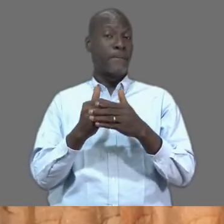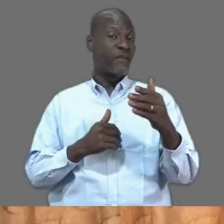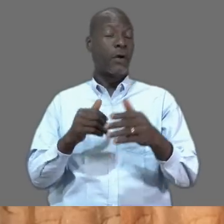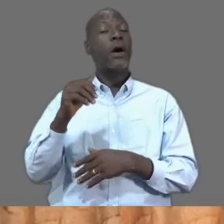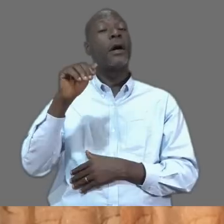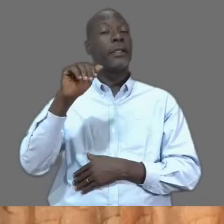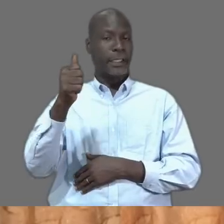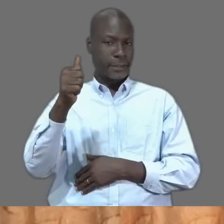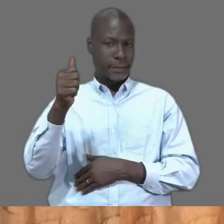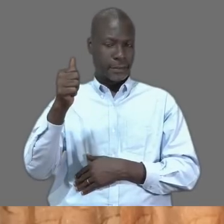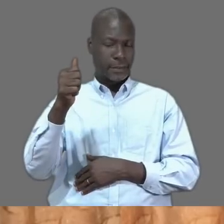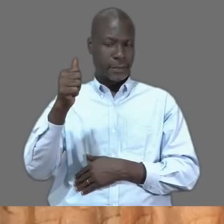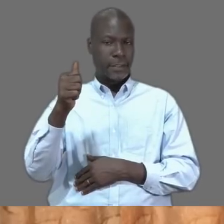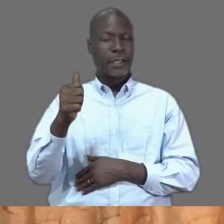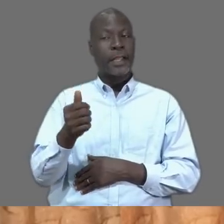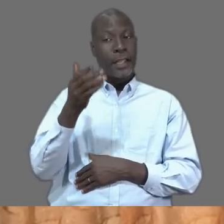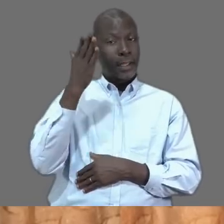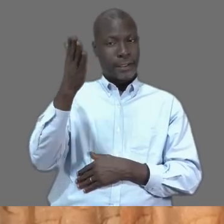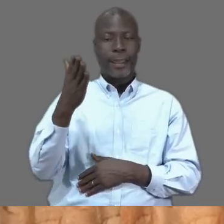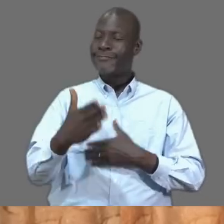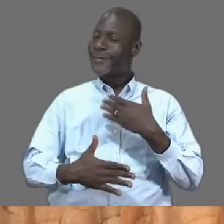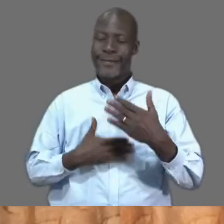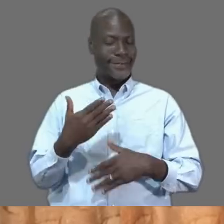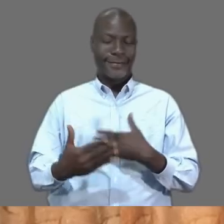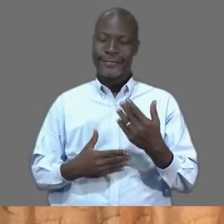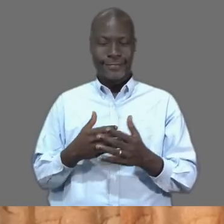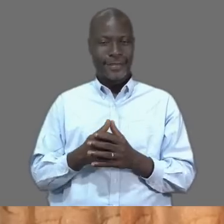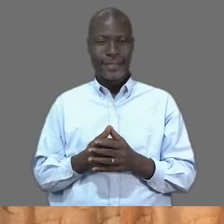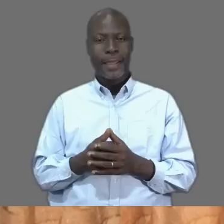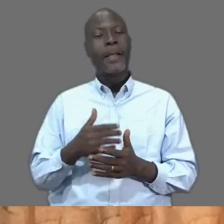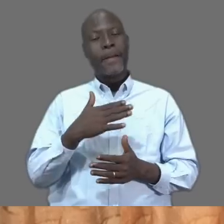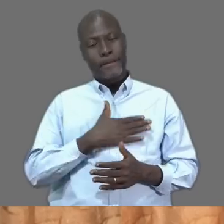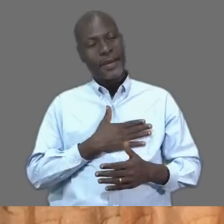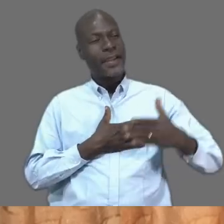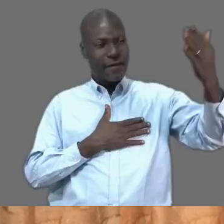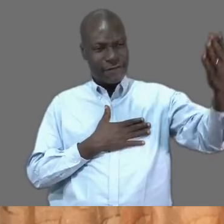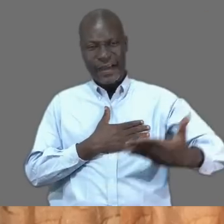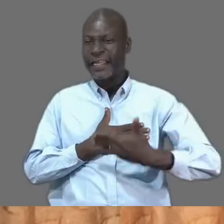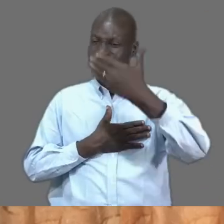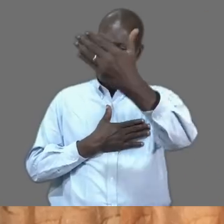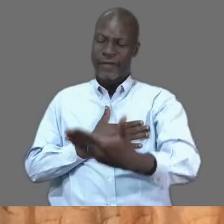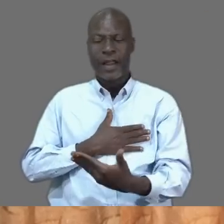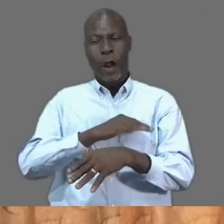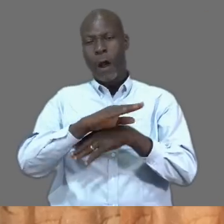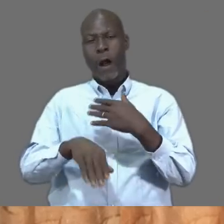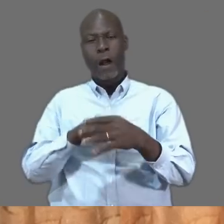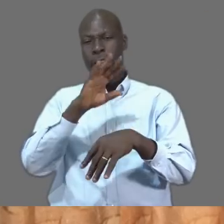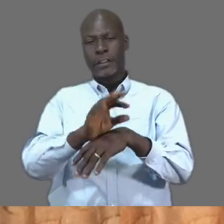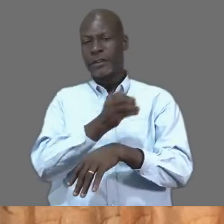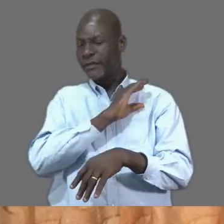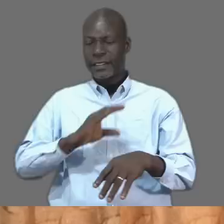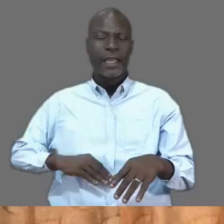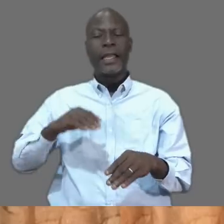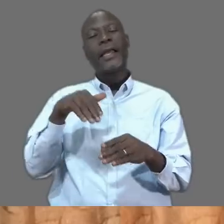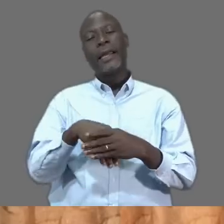a.m. eho ebeye enije atonsa afre Church of Christ fo a ewo Ghana ha nyina se obi